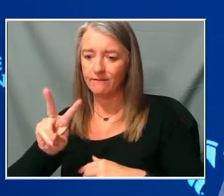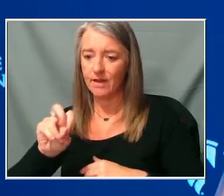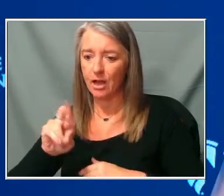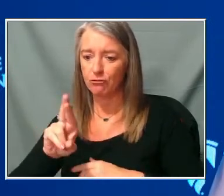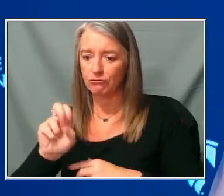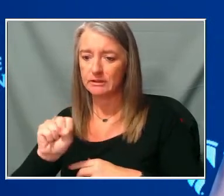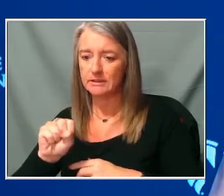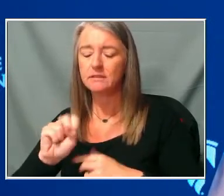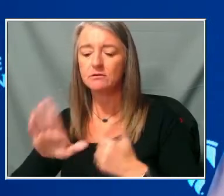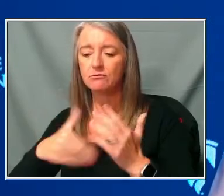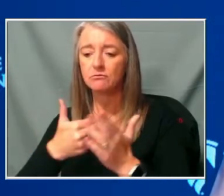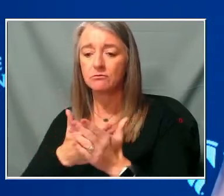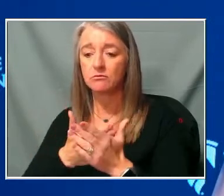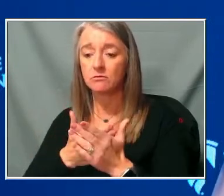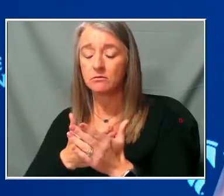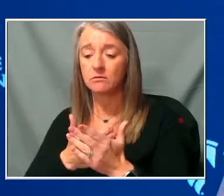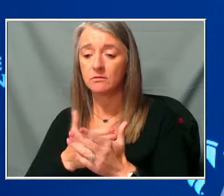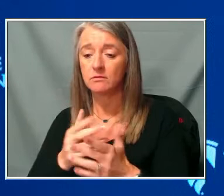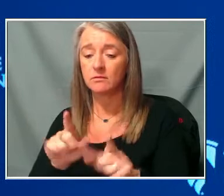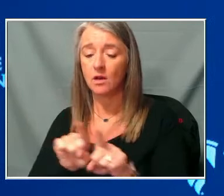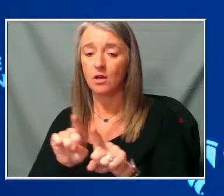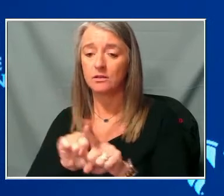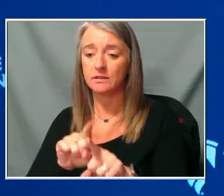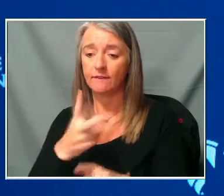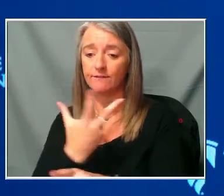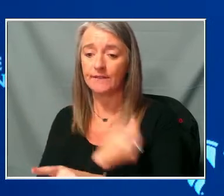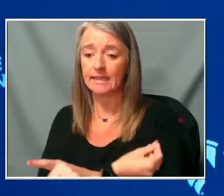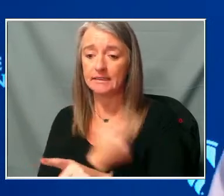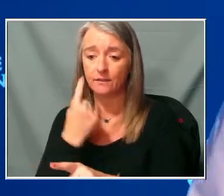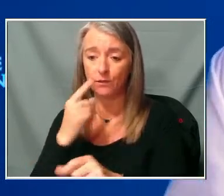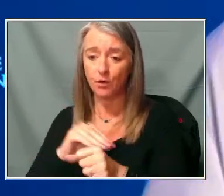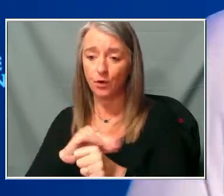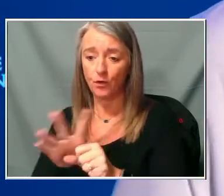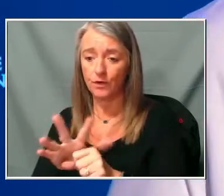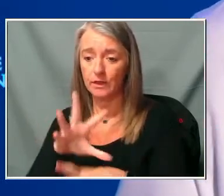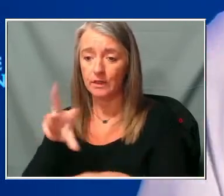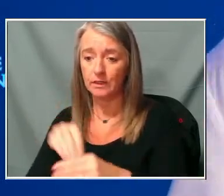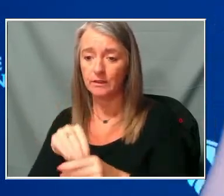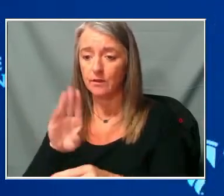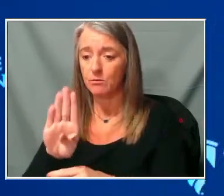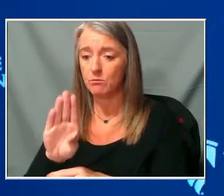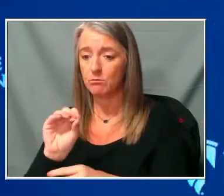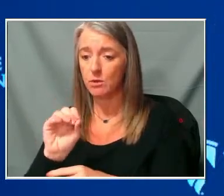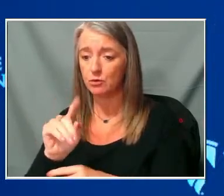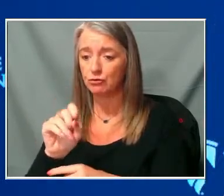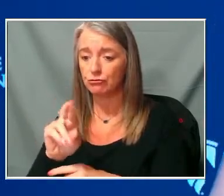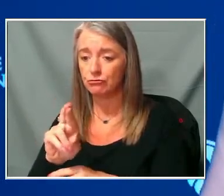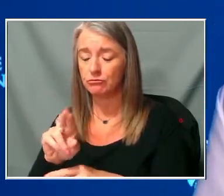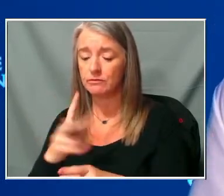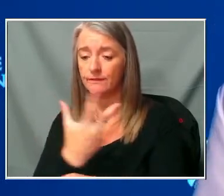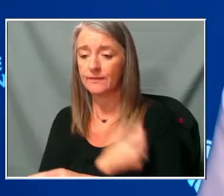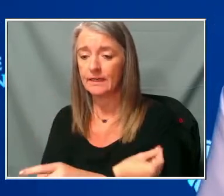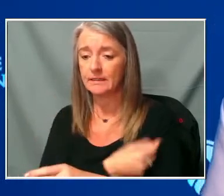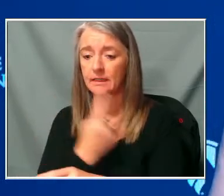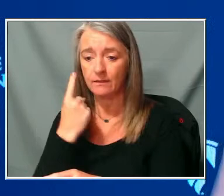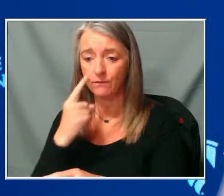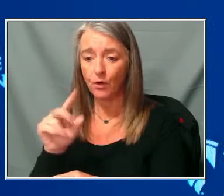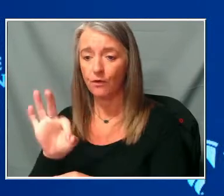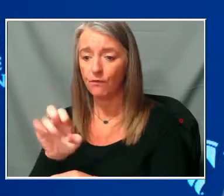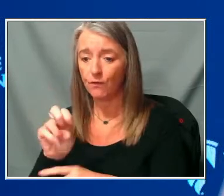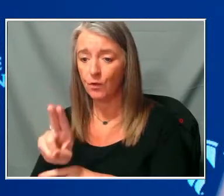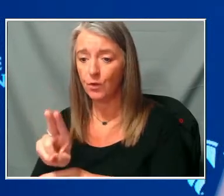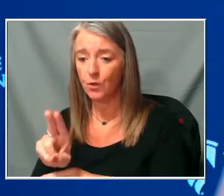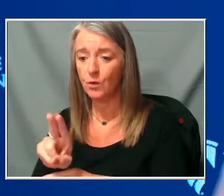pretty much. And there are vaccines for COVID, including boosters. There are vaccines for influenza. There are